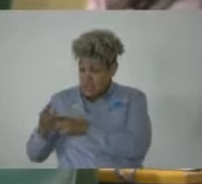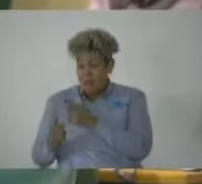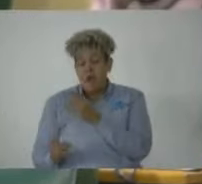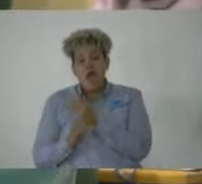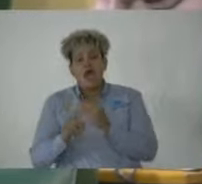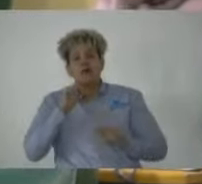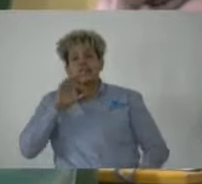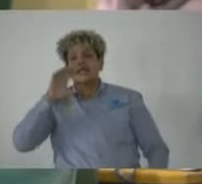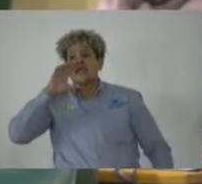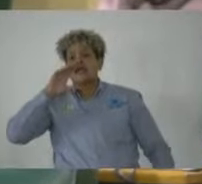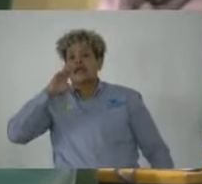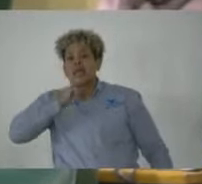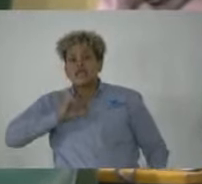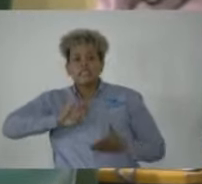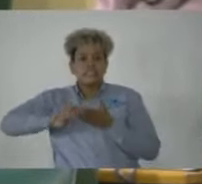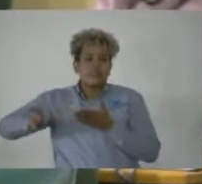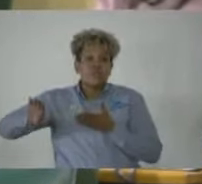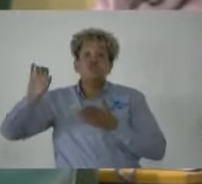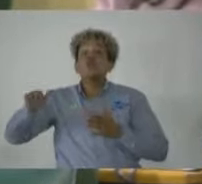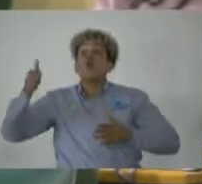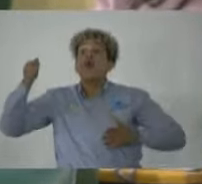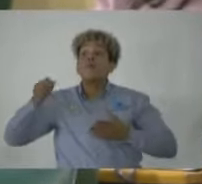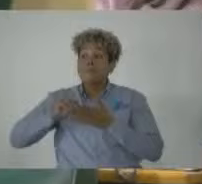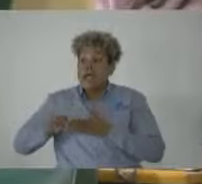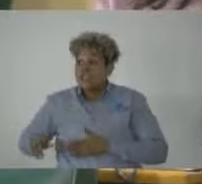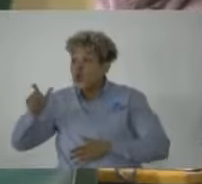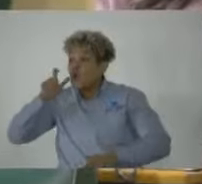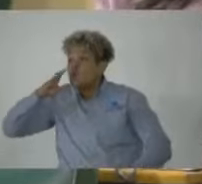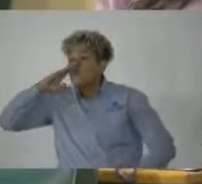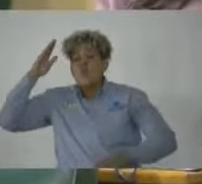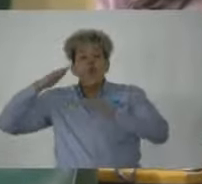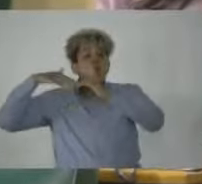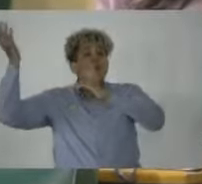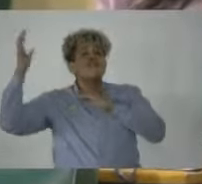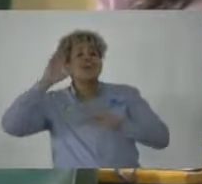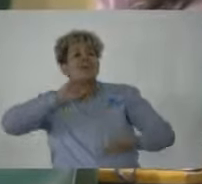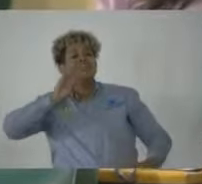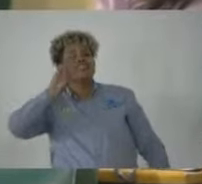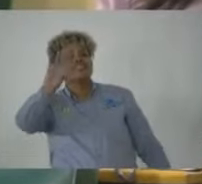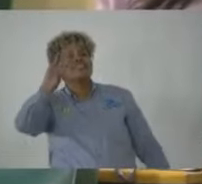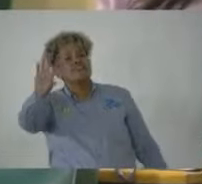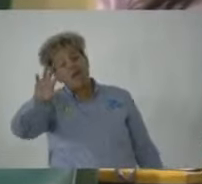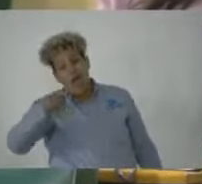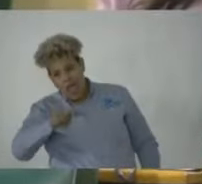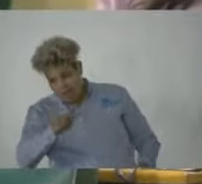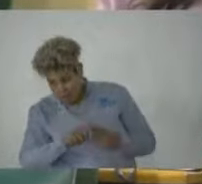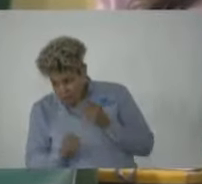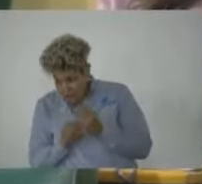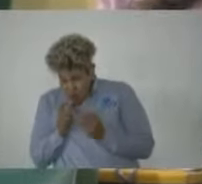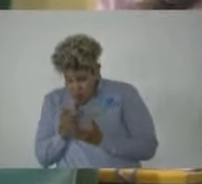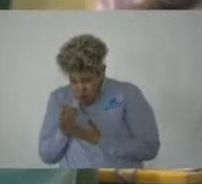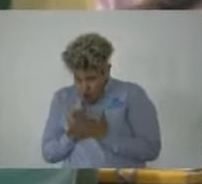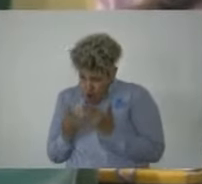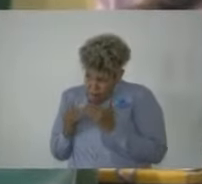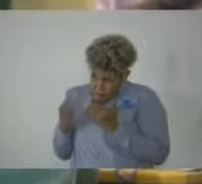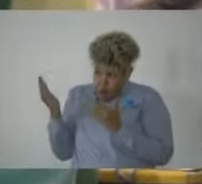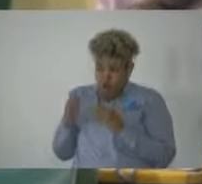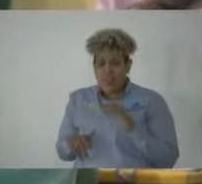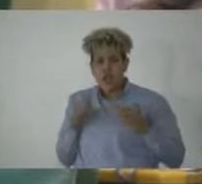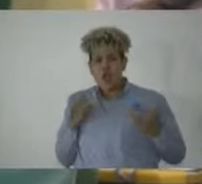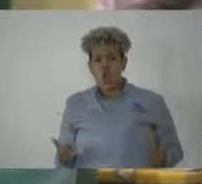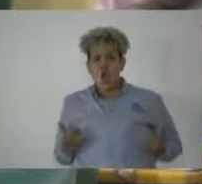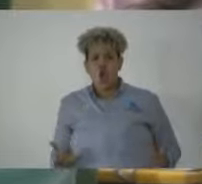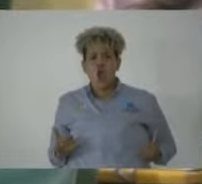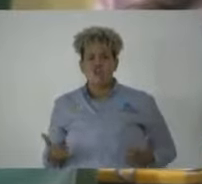the age exemption such that pensioners who are over the age of 65 and who earn more than the